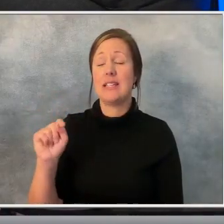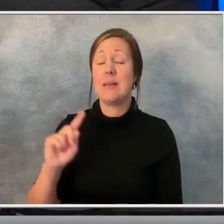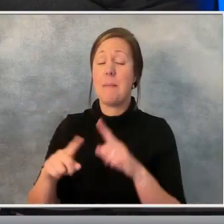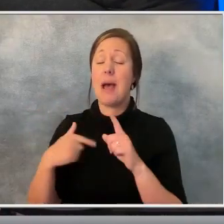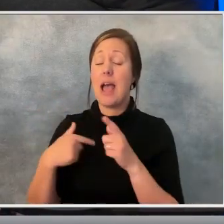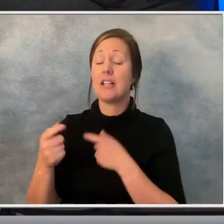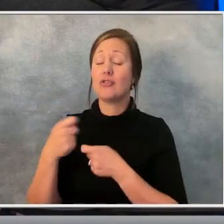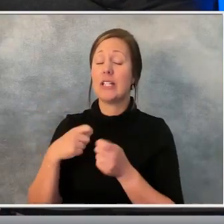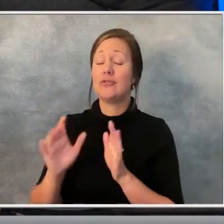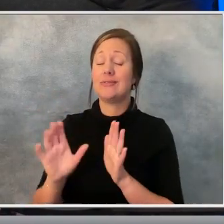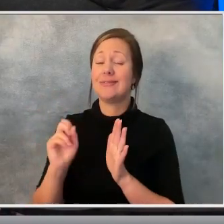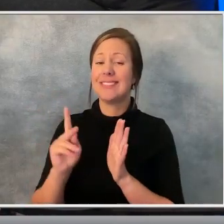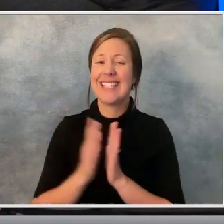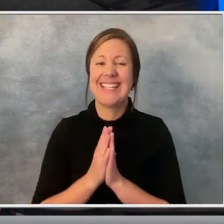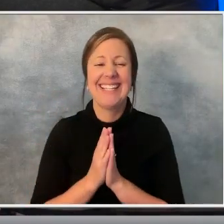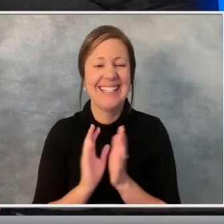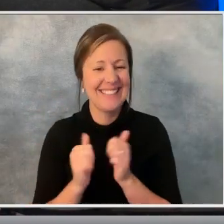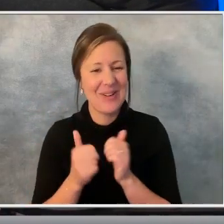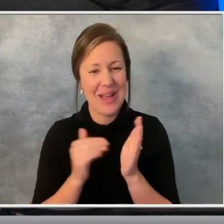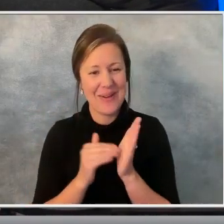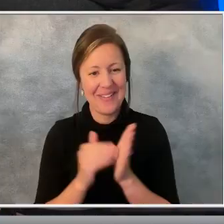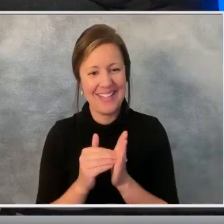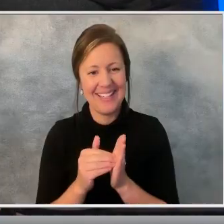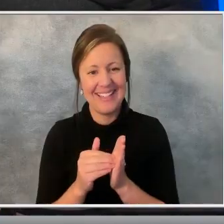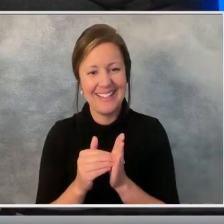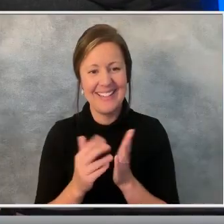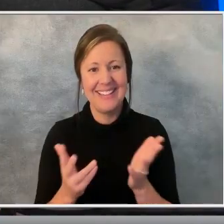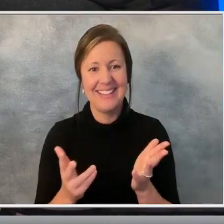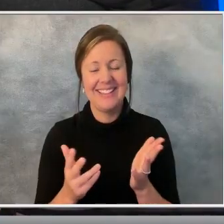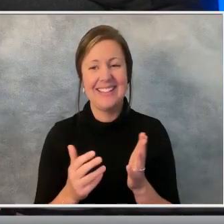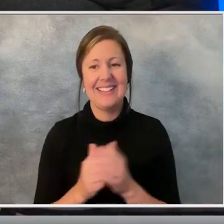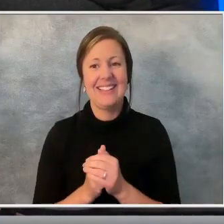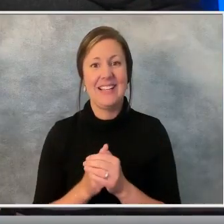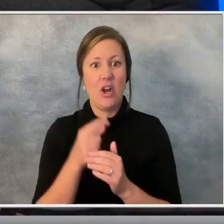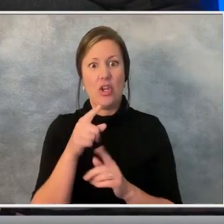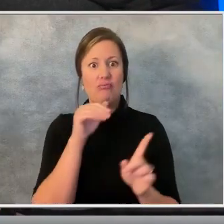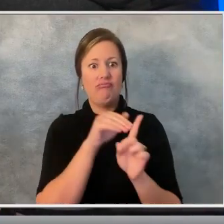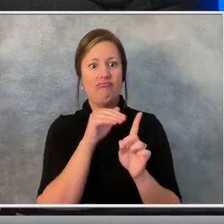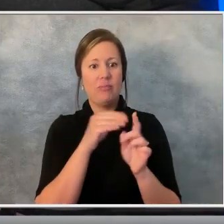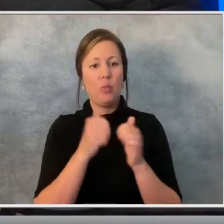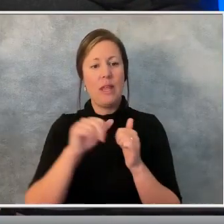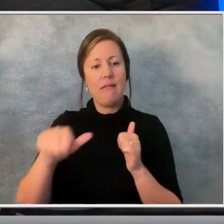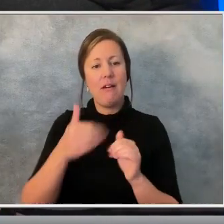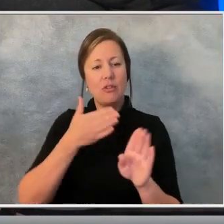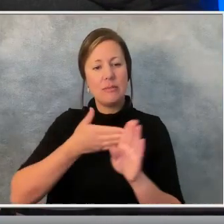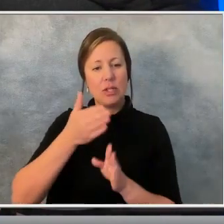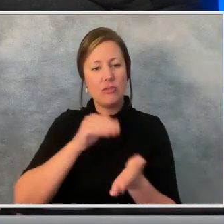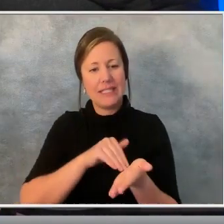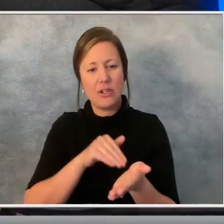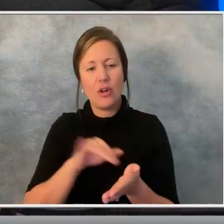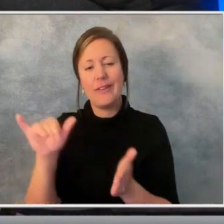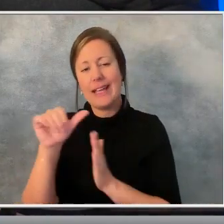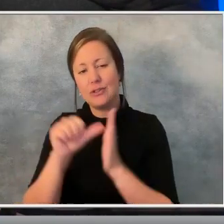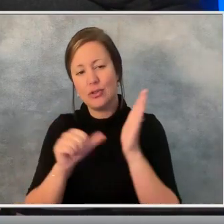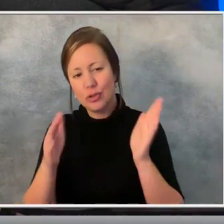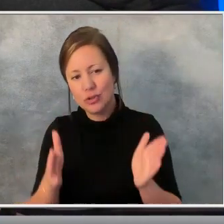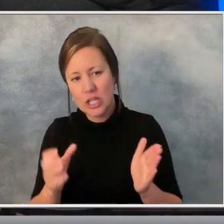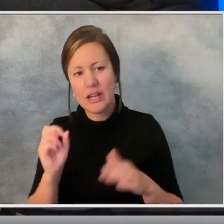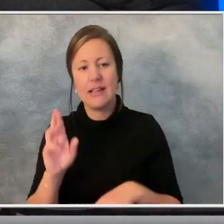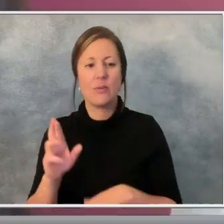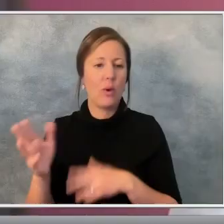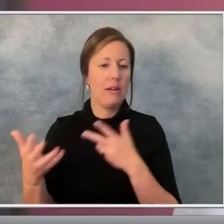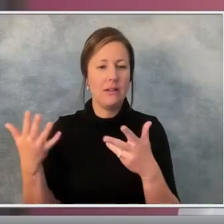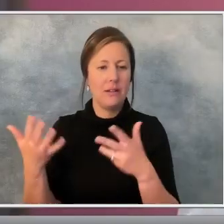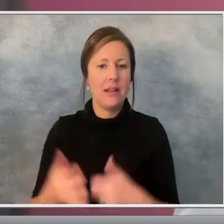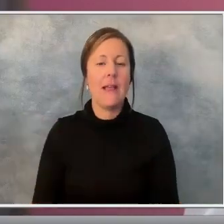So how often is it, Dr. Parker, that you're consulted by other specialties, including surgeons and... I mean, I